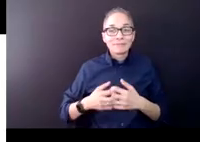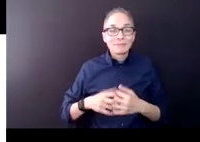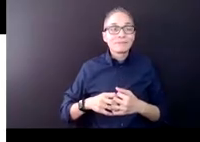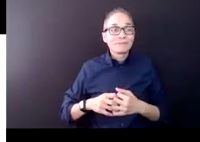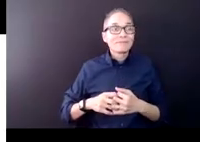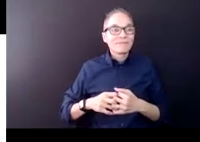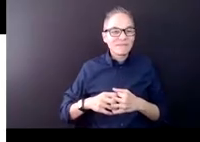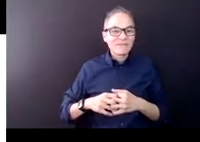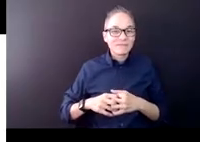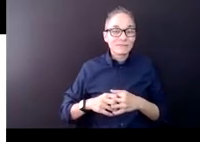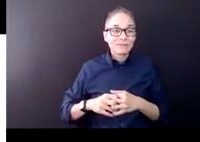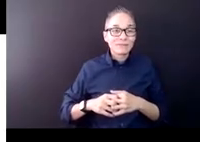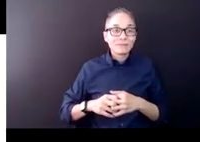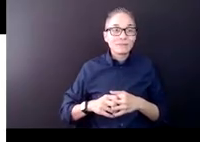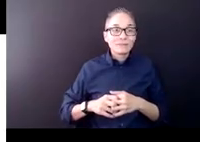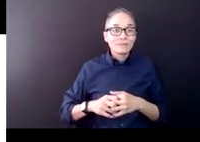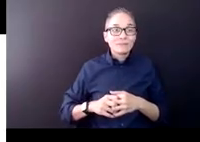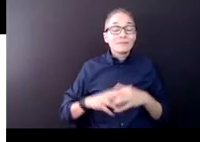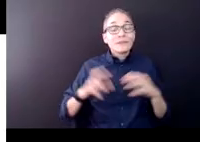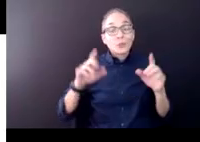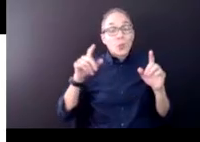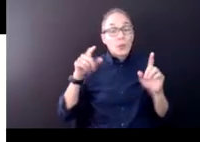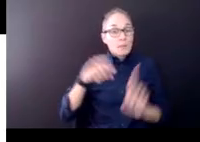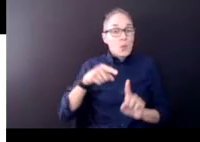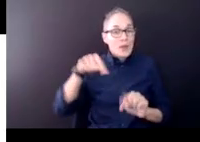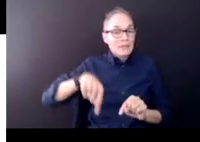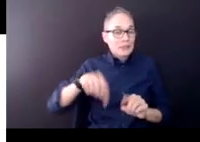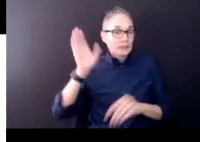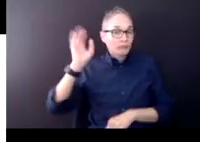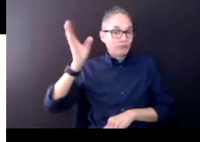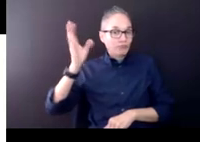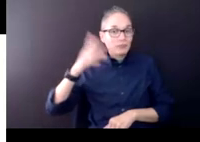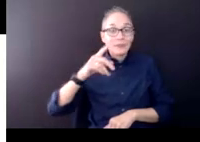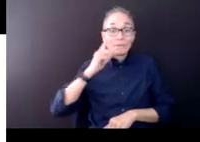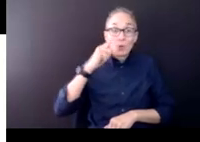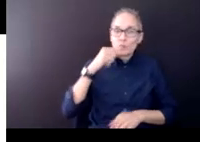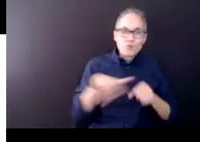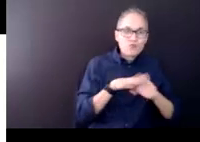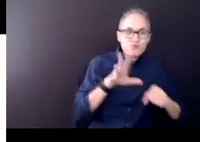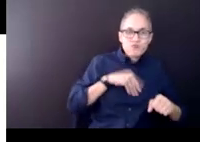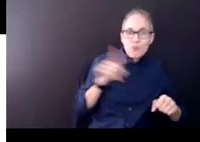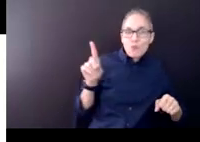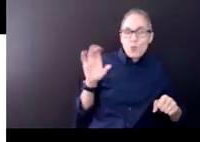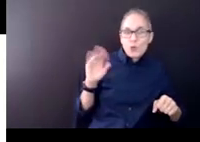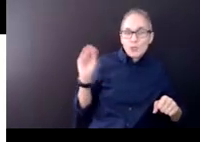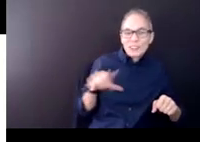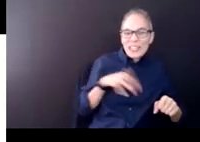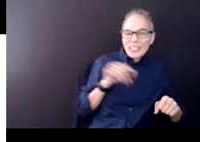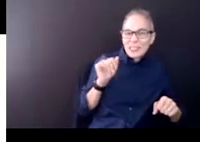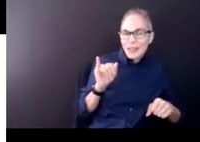So I'm not, the the point of this session is not for you to embrace AI or to ban